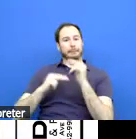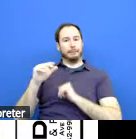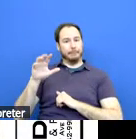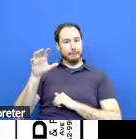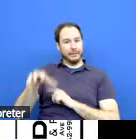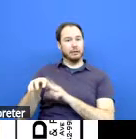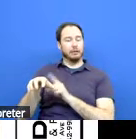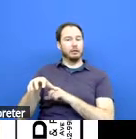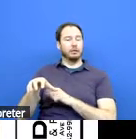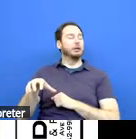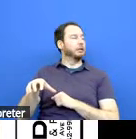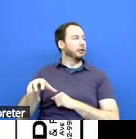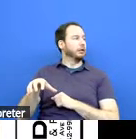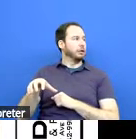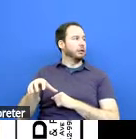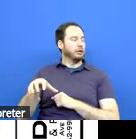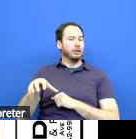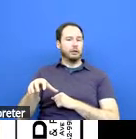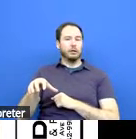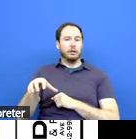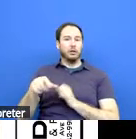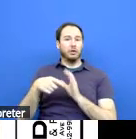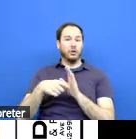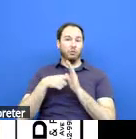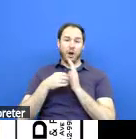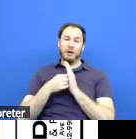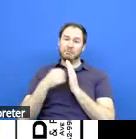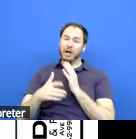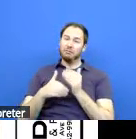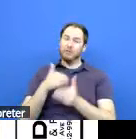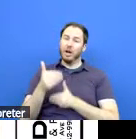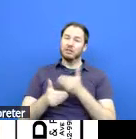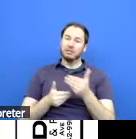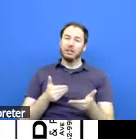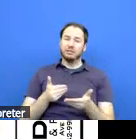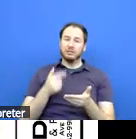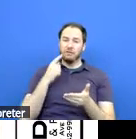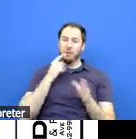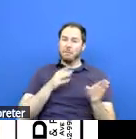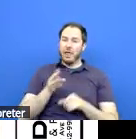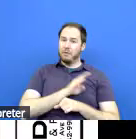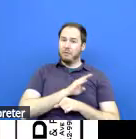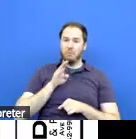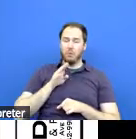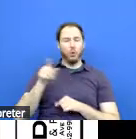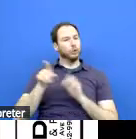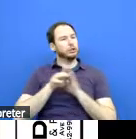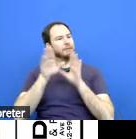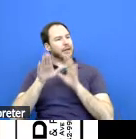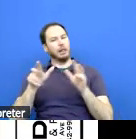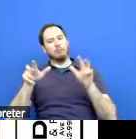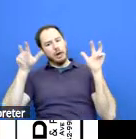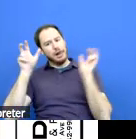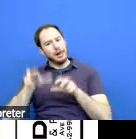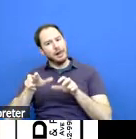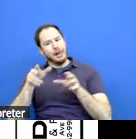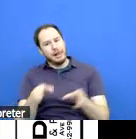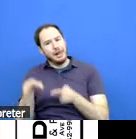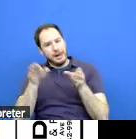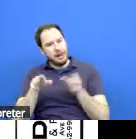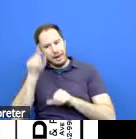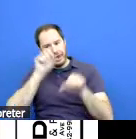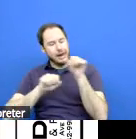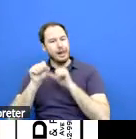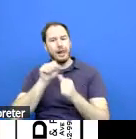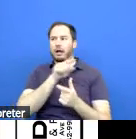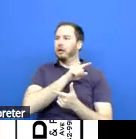plan for planning board, it's an expensive process. Well, you don't want to, as a developer, spend all that money if you don't even